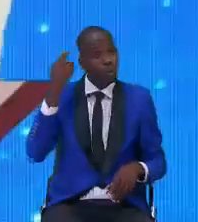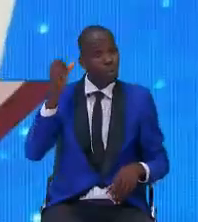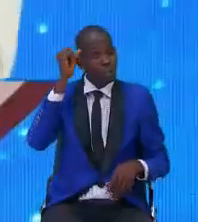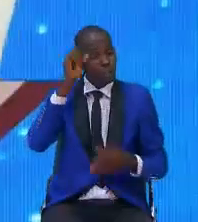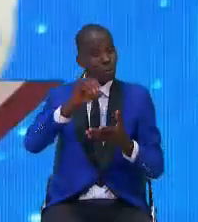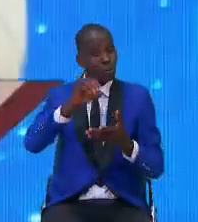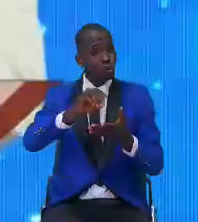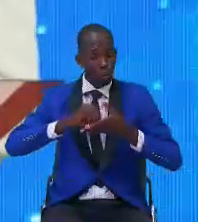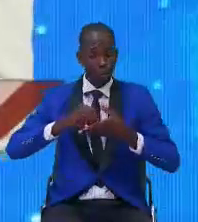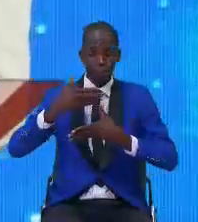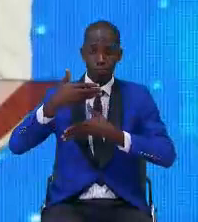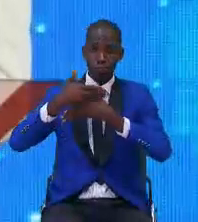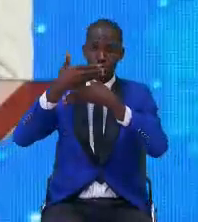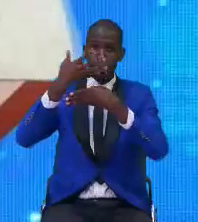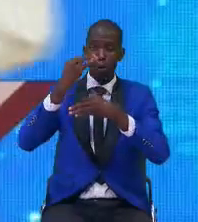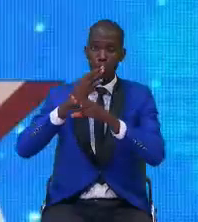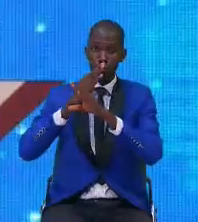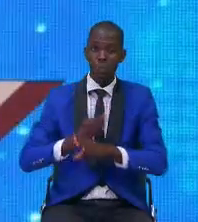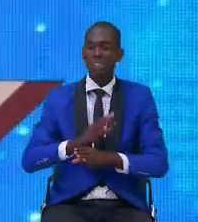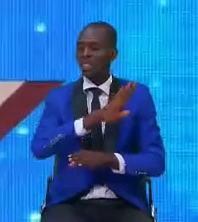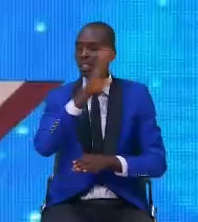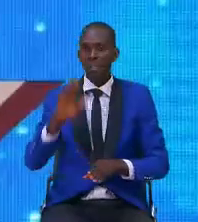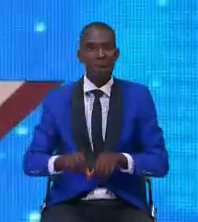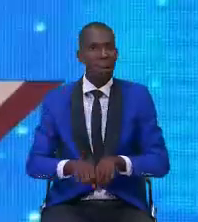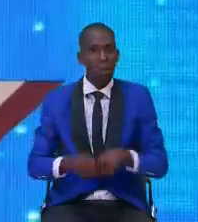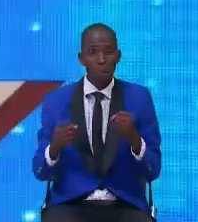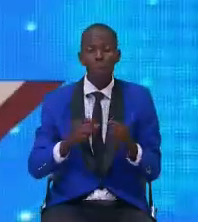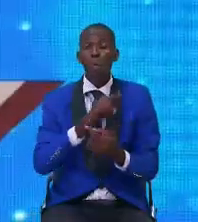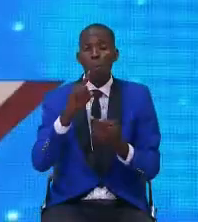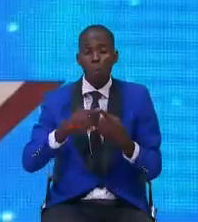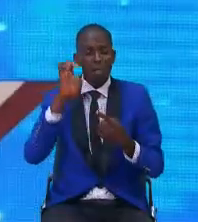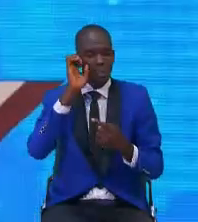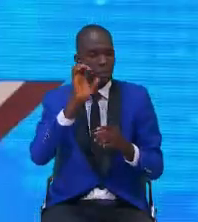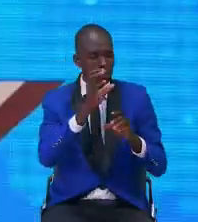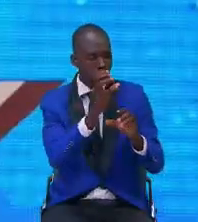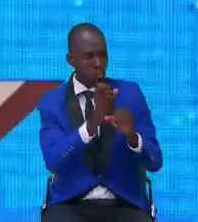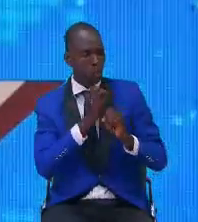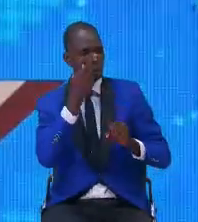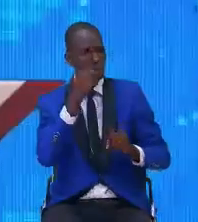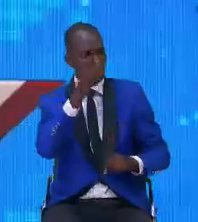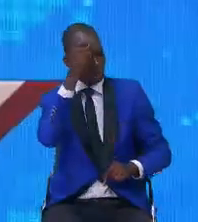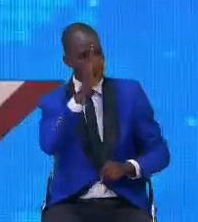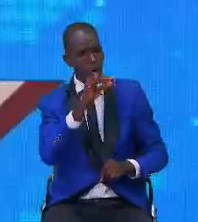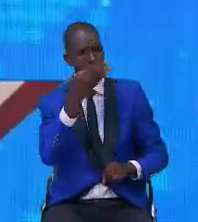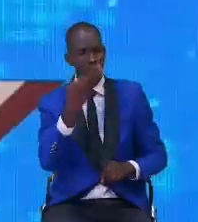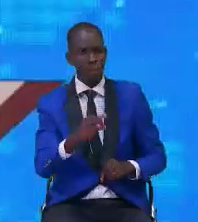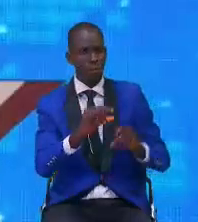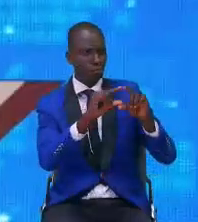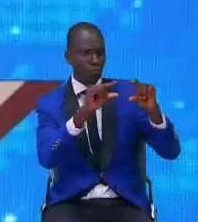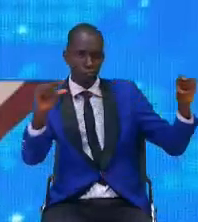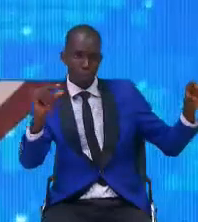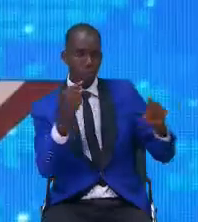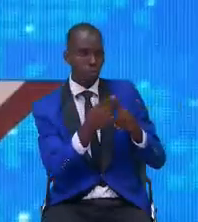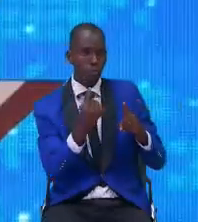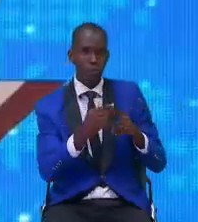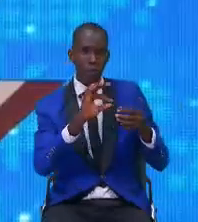And even when the interpretation came to him that this is the interpretation of the word reaching